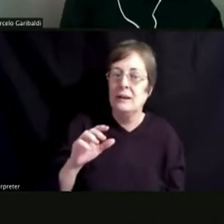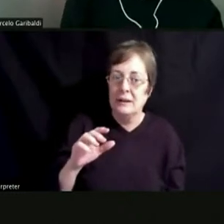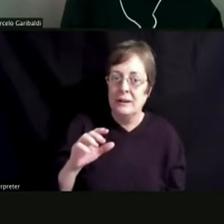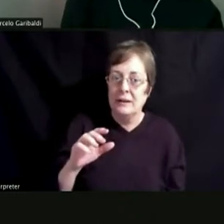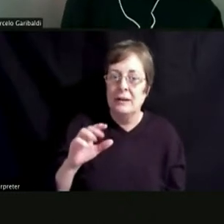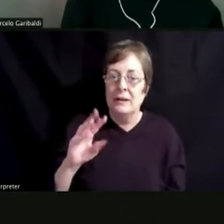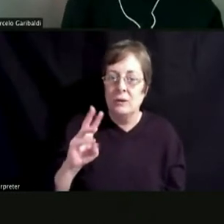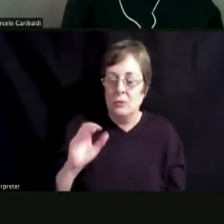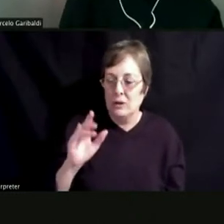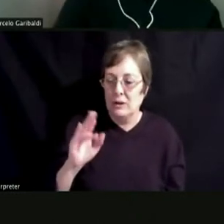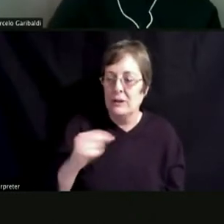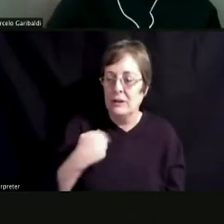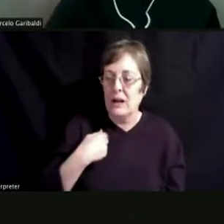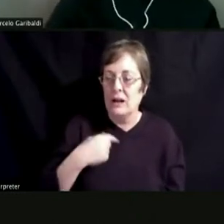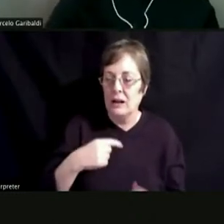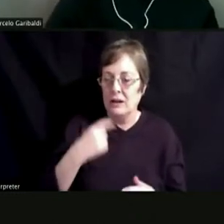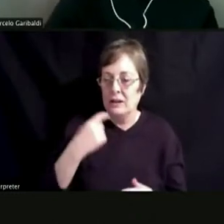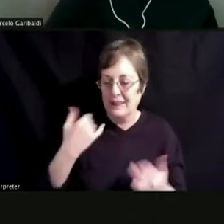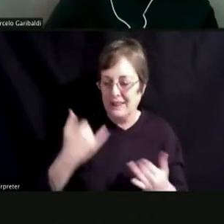first 100-mile bike ride.